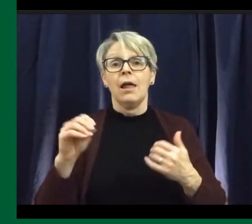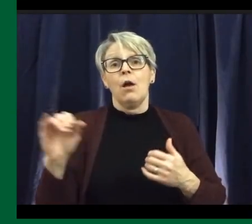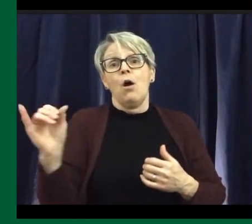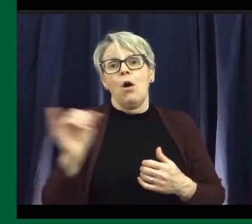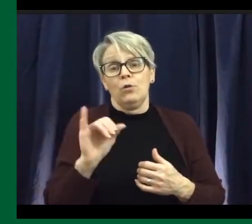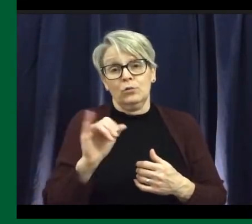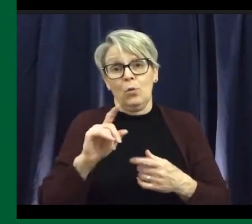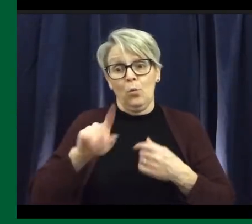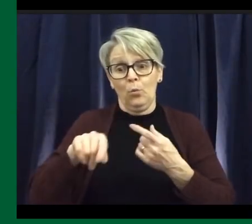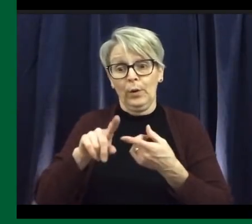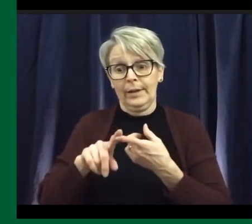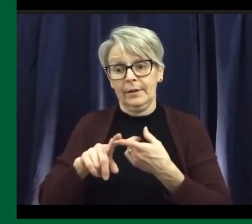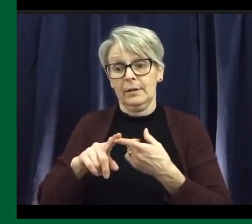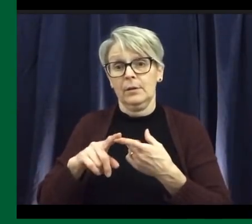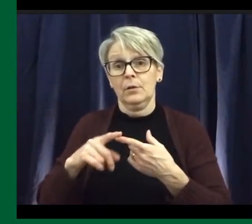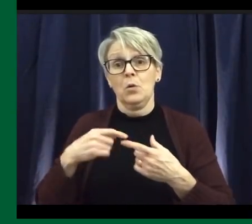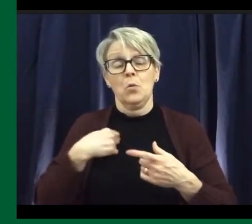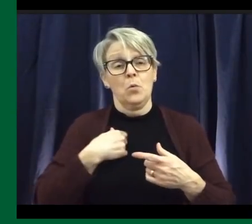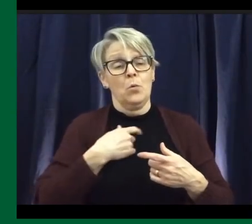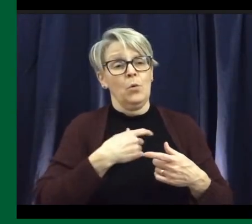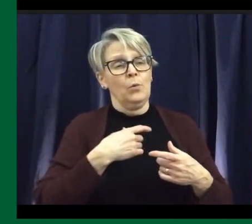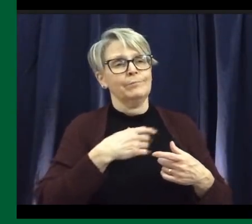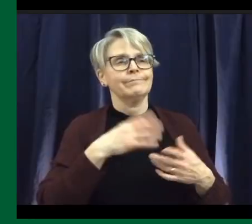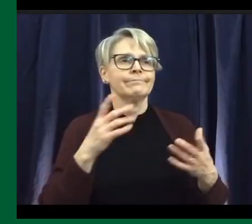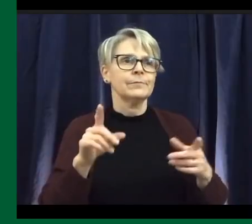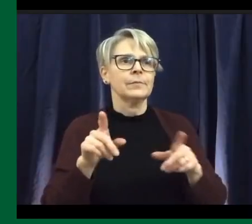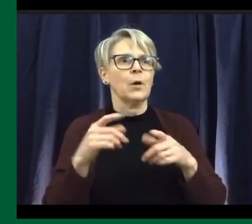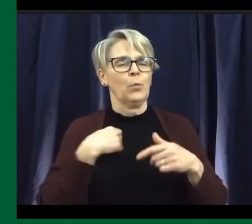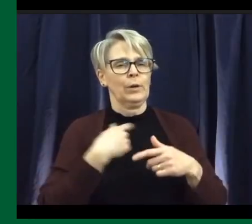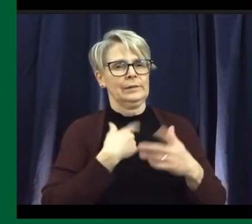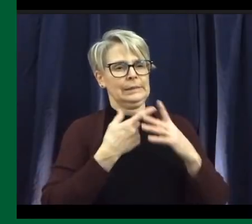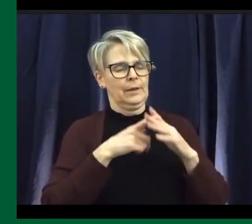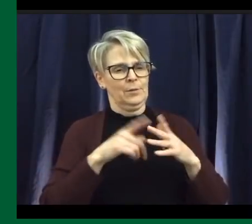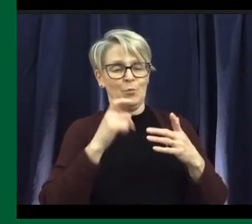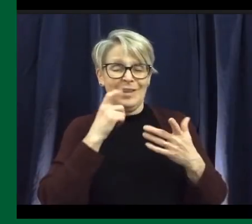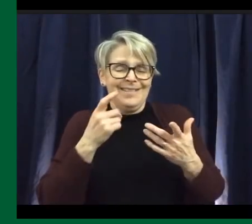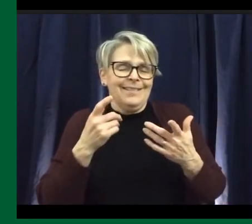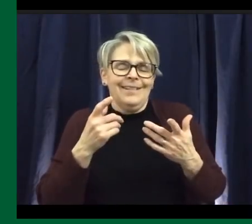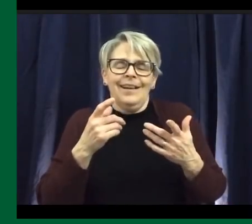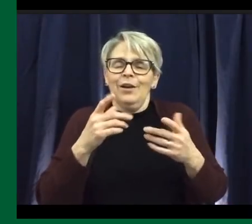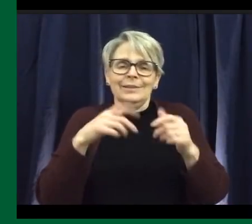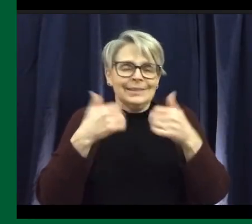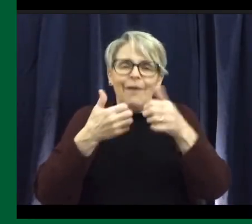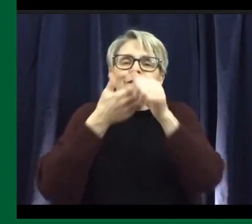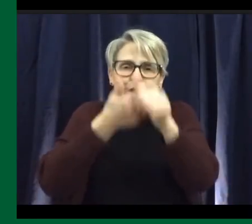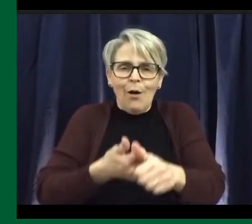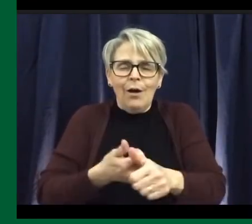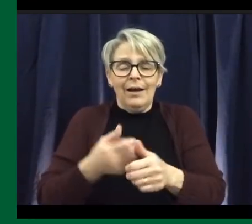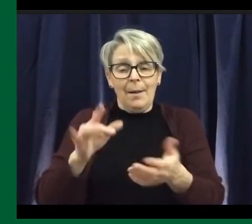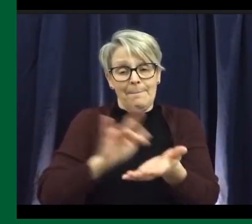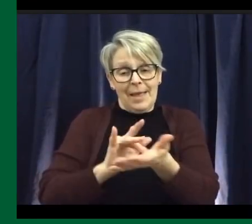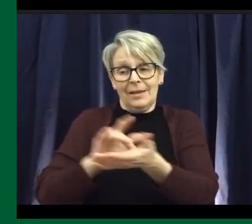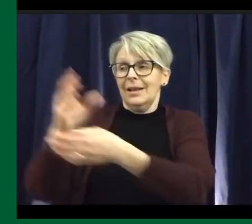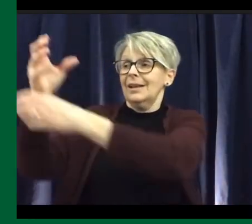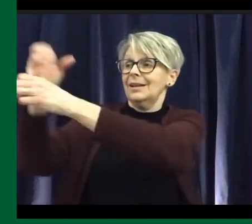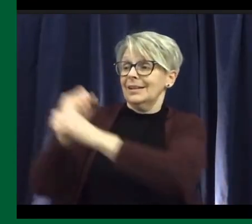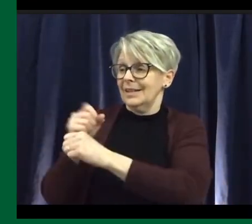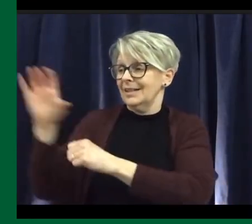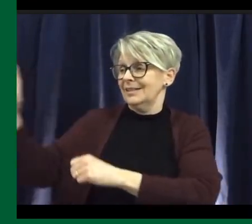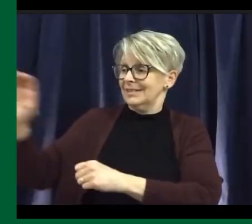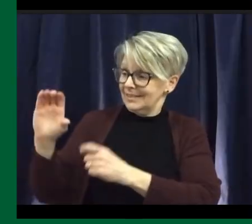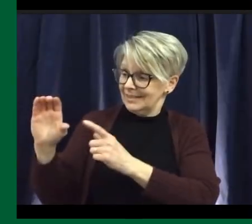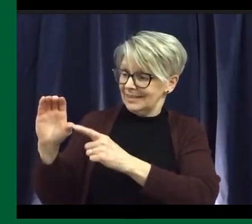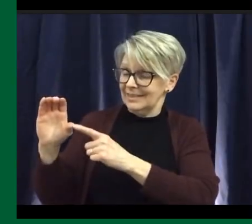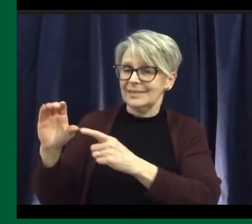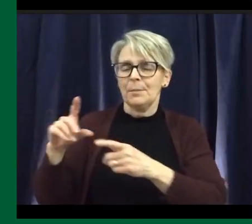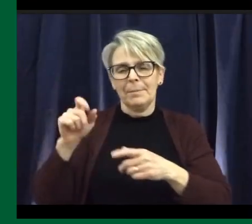we, so to keep in mind, as because of the limited supply of vaccine, there will be specific age groups identified